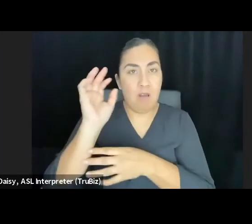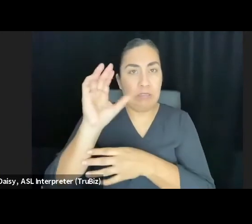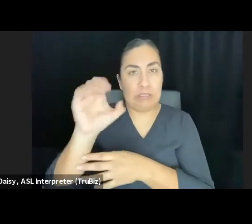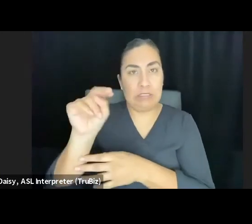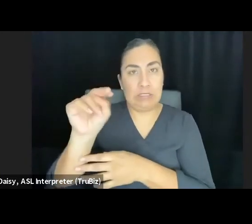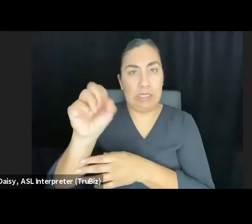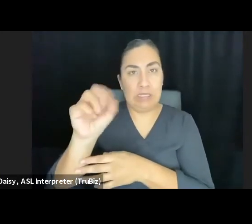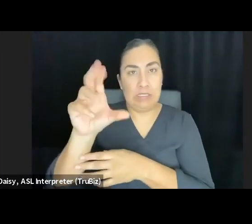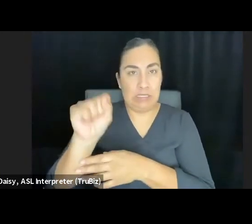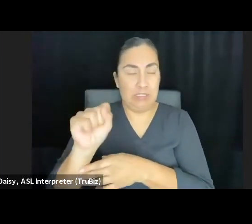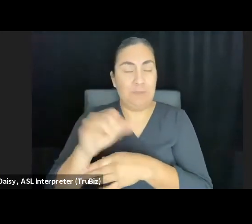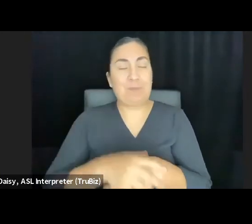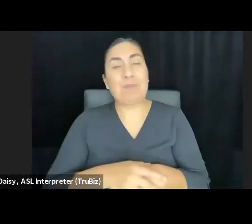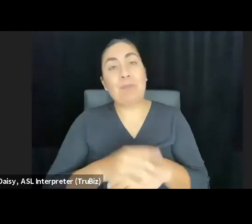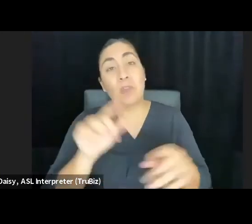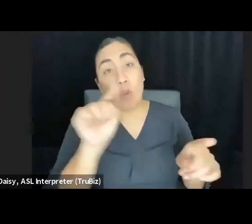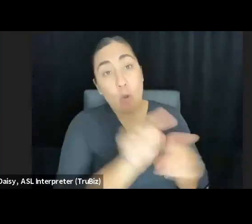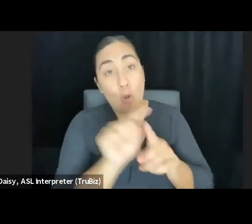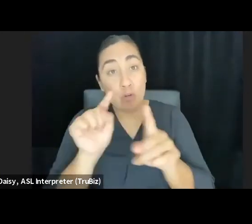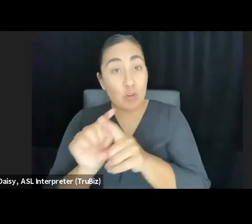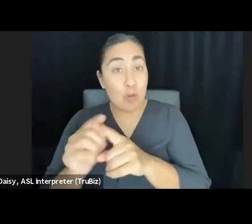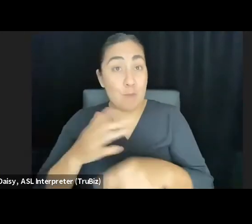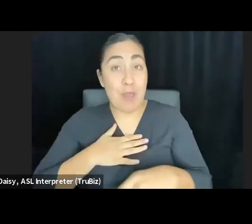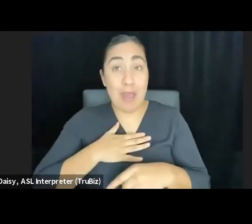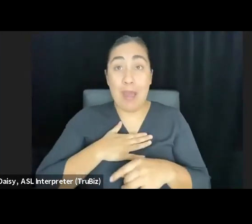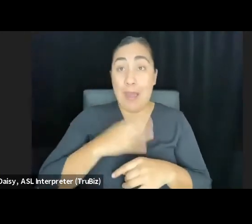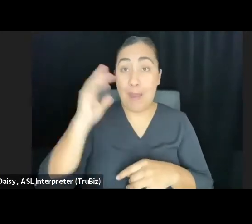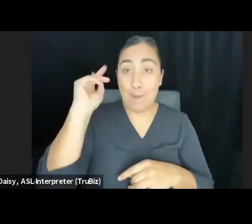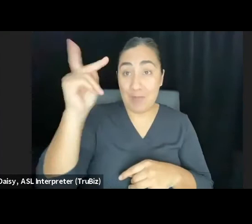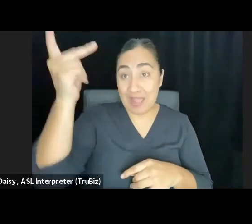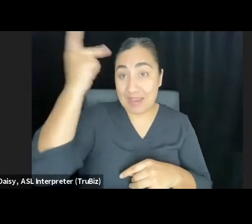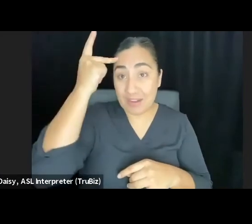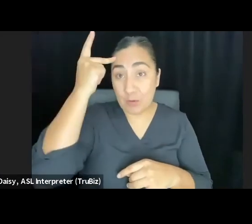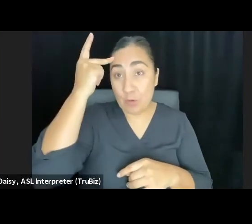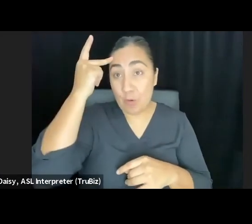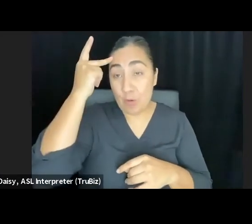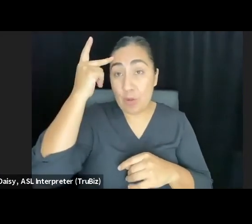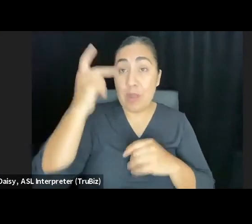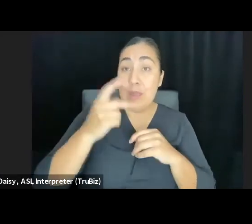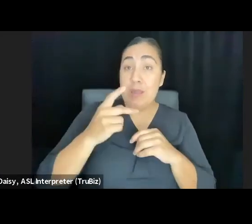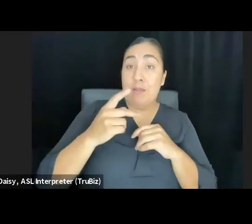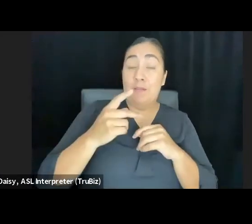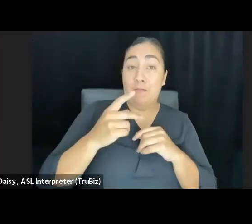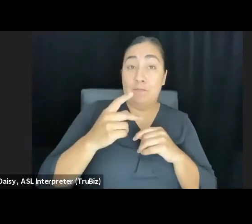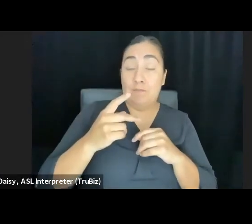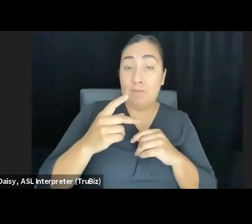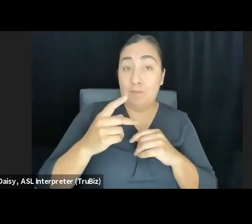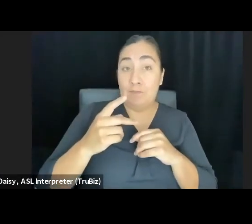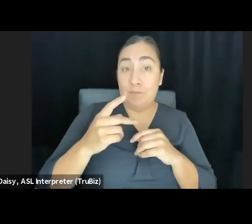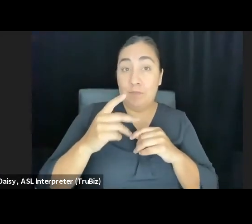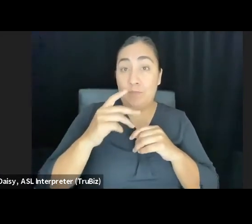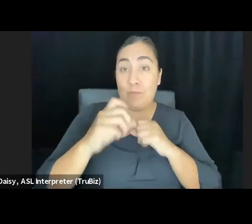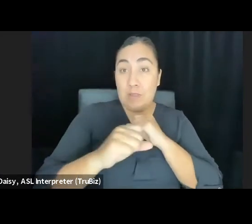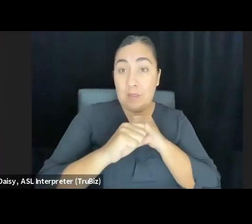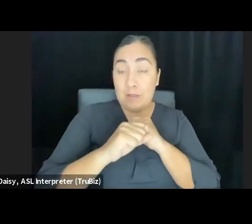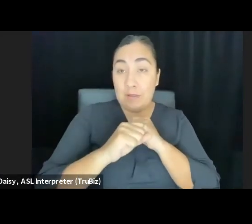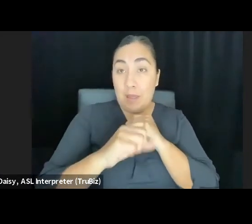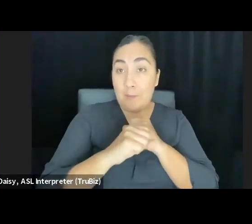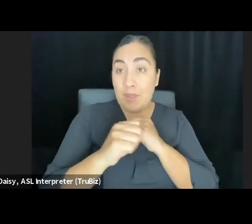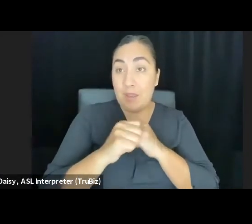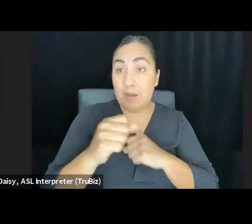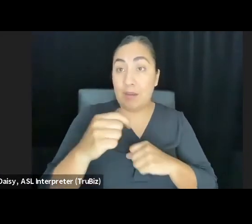an elder in my community, we've got to do these things. We have to partake in them, because if we don't, who